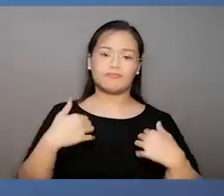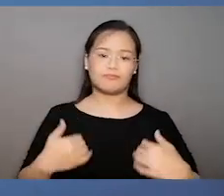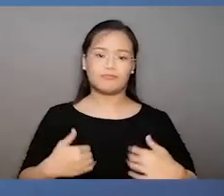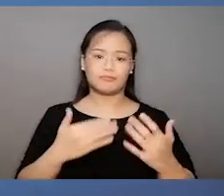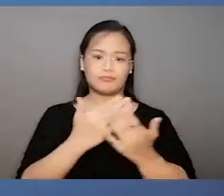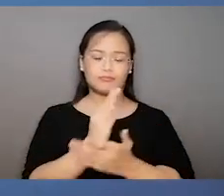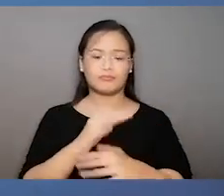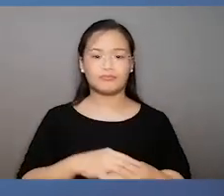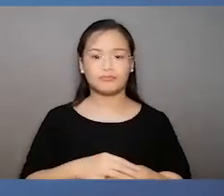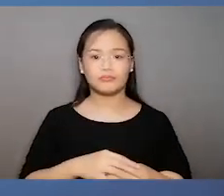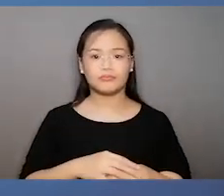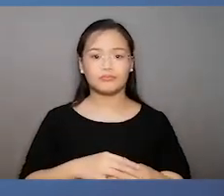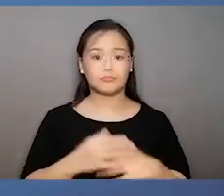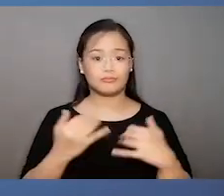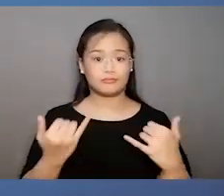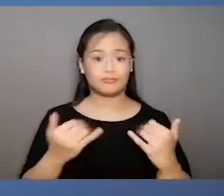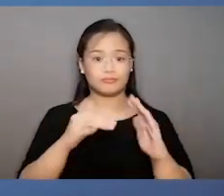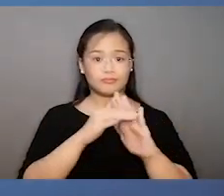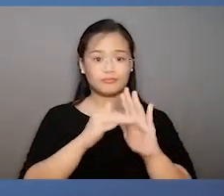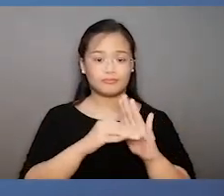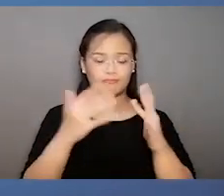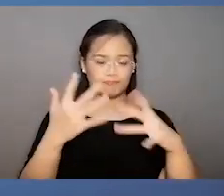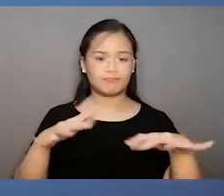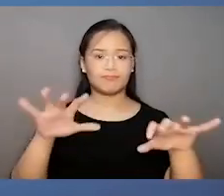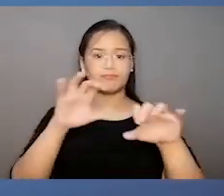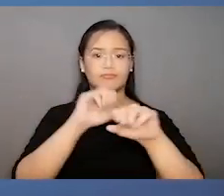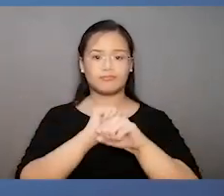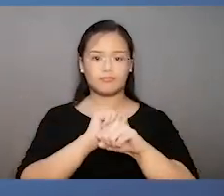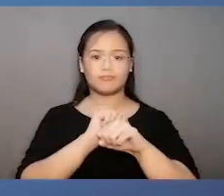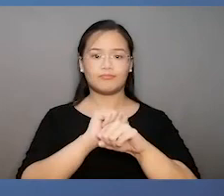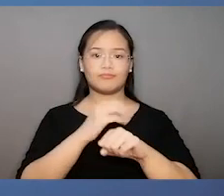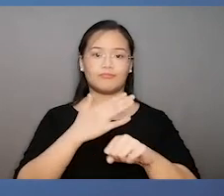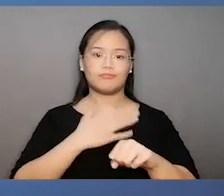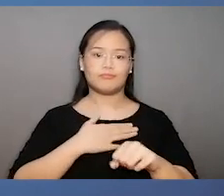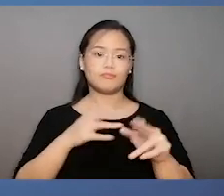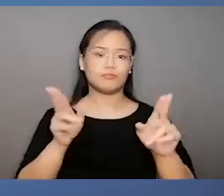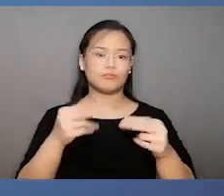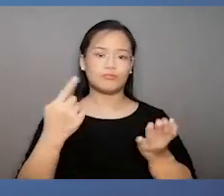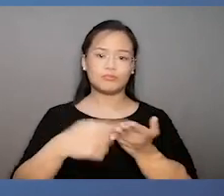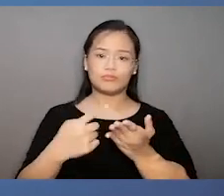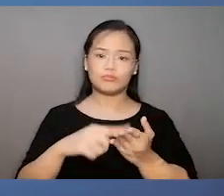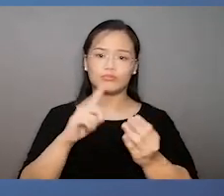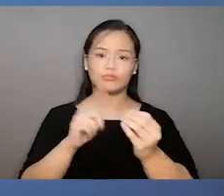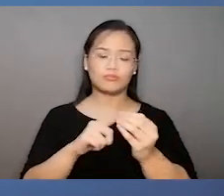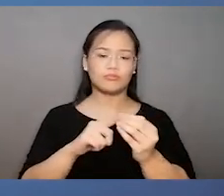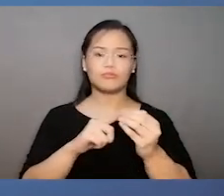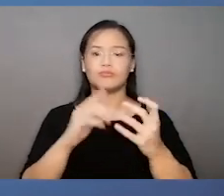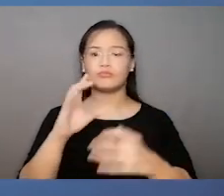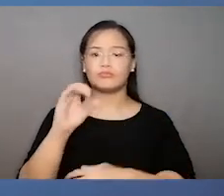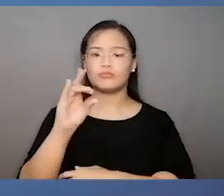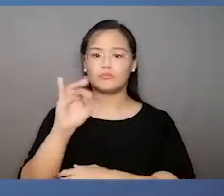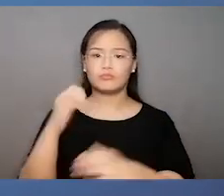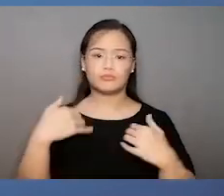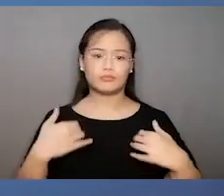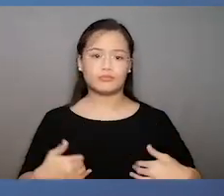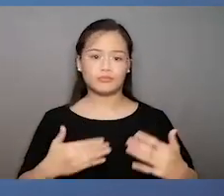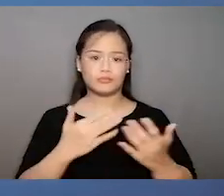my brief discussion on the codification of human rights, as well as an overview of the